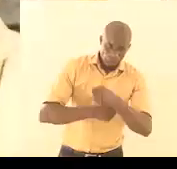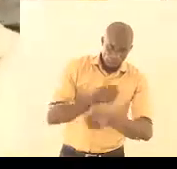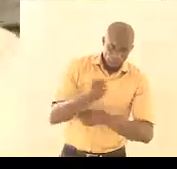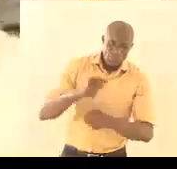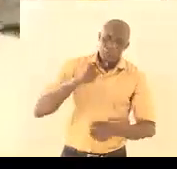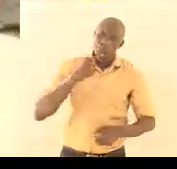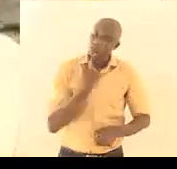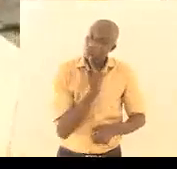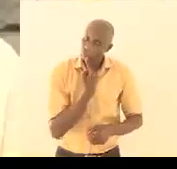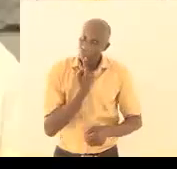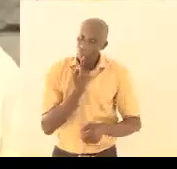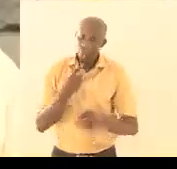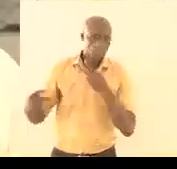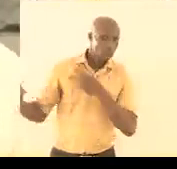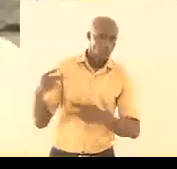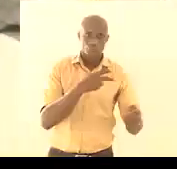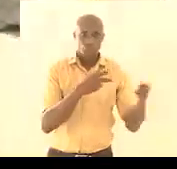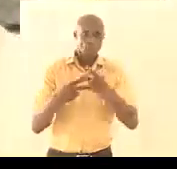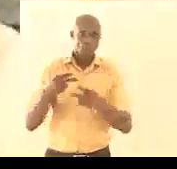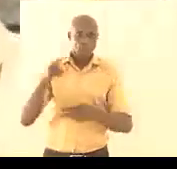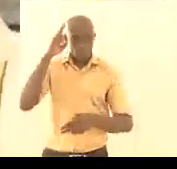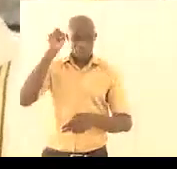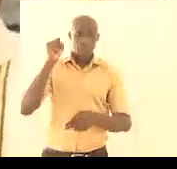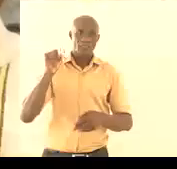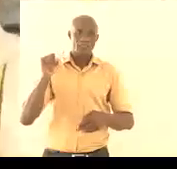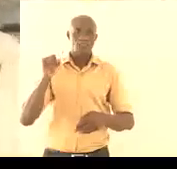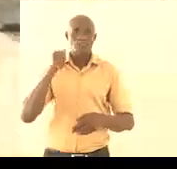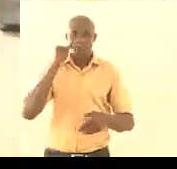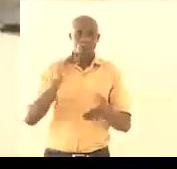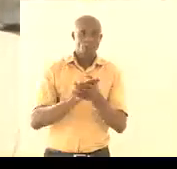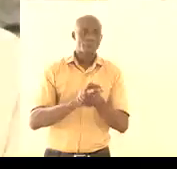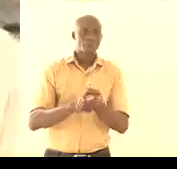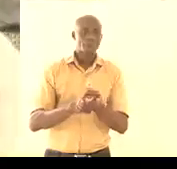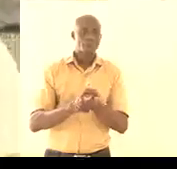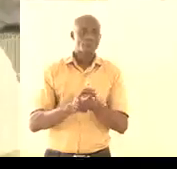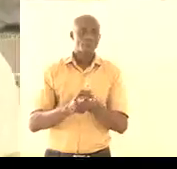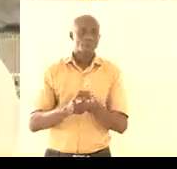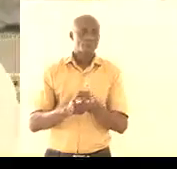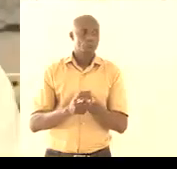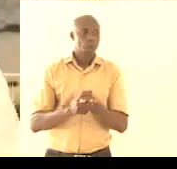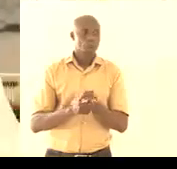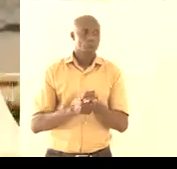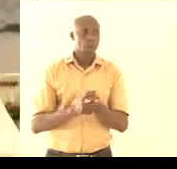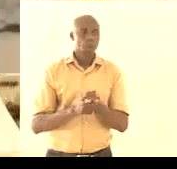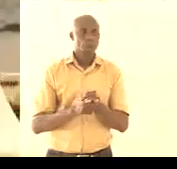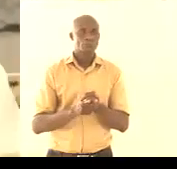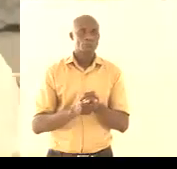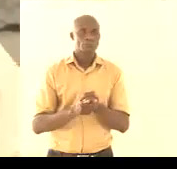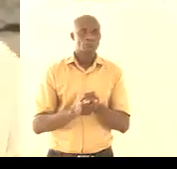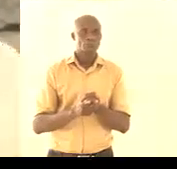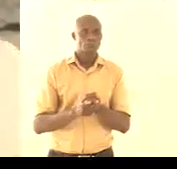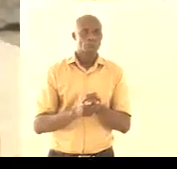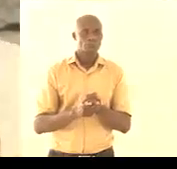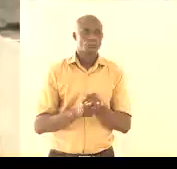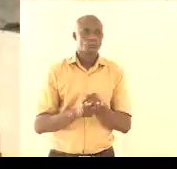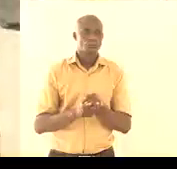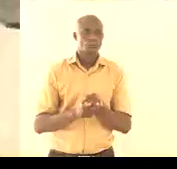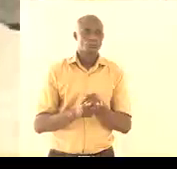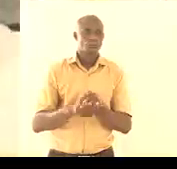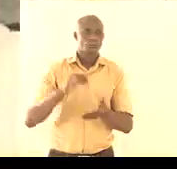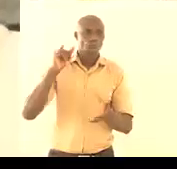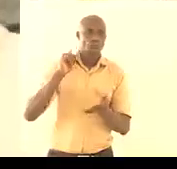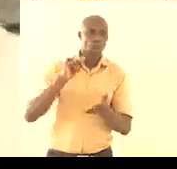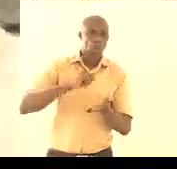suffered serious violence. His wife was brutalized seriously during one of those